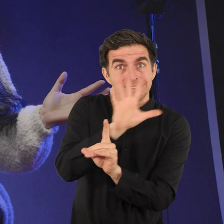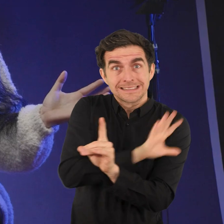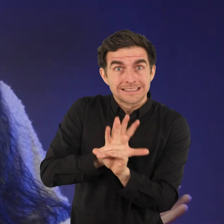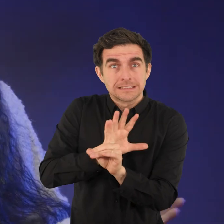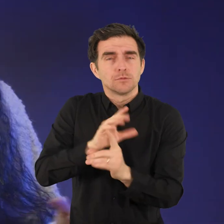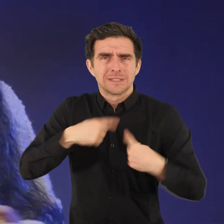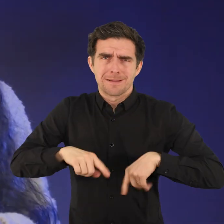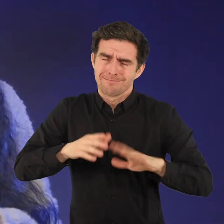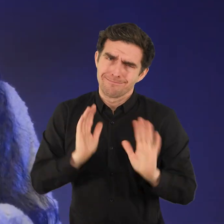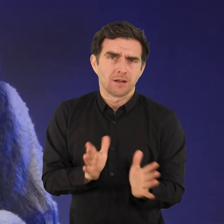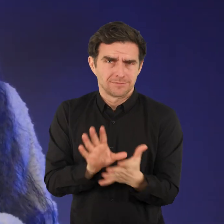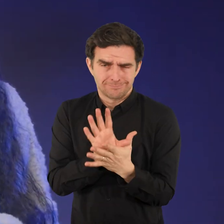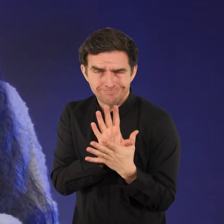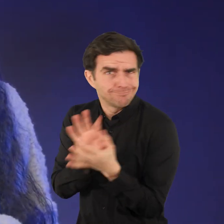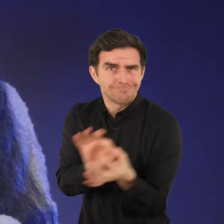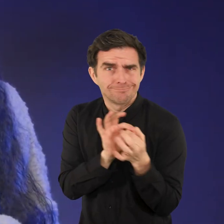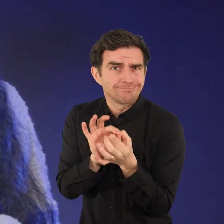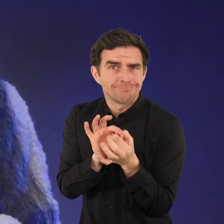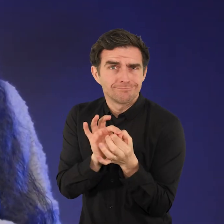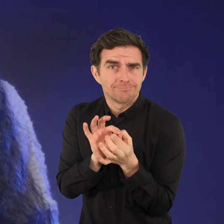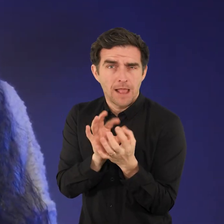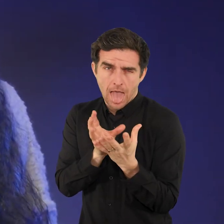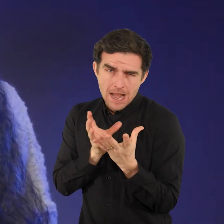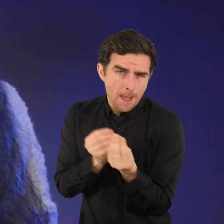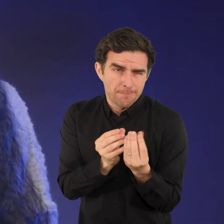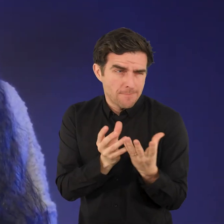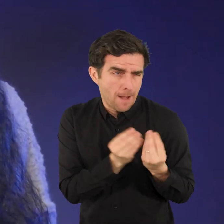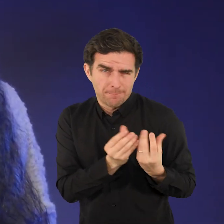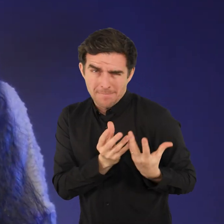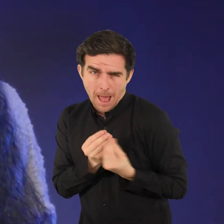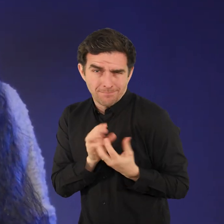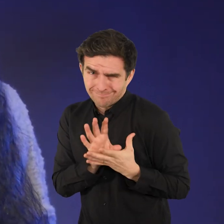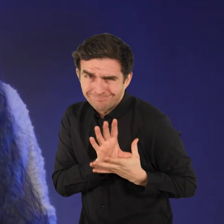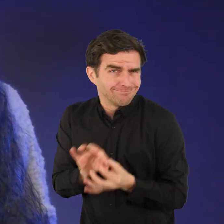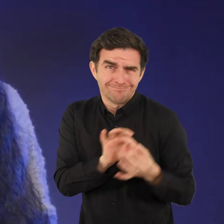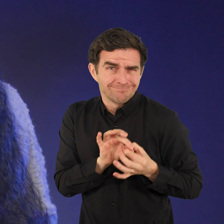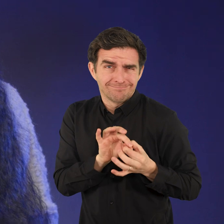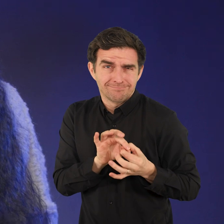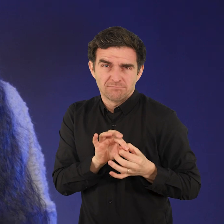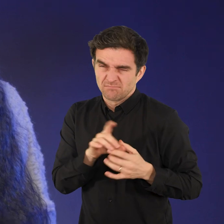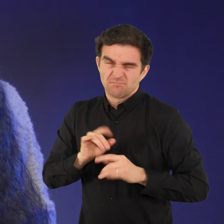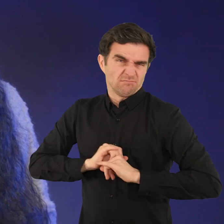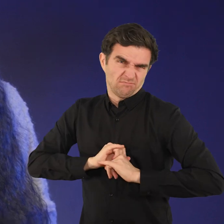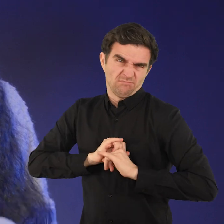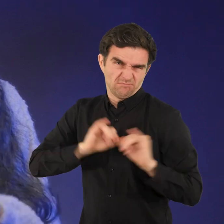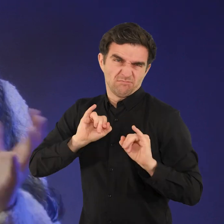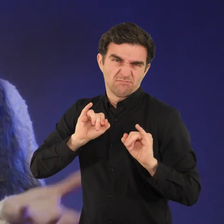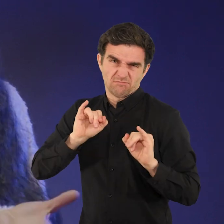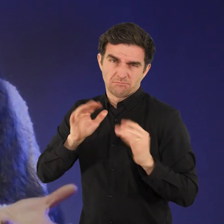say, we need to stay together, we need to keep on helping each other, and we need